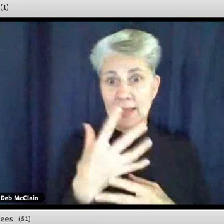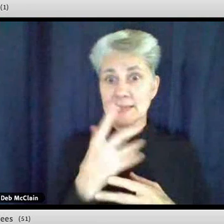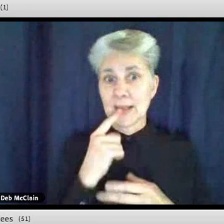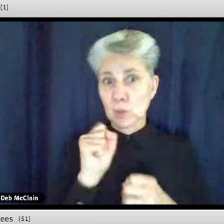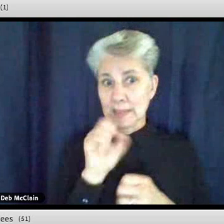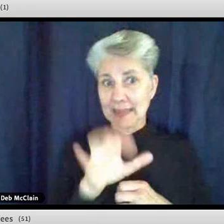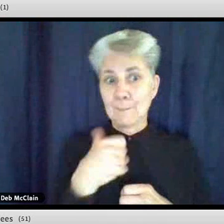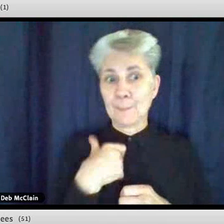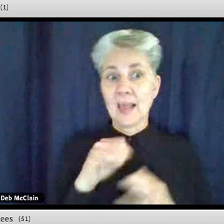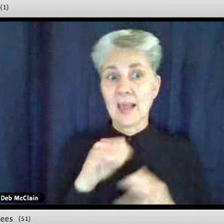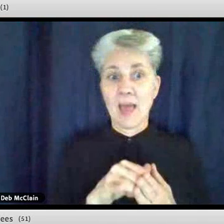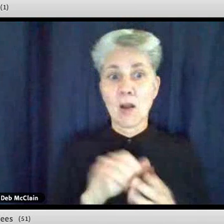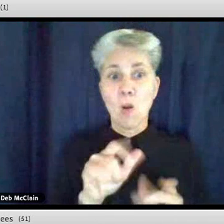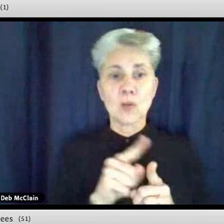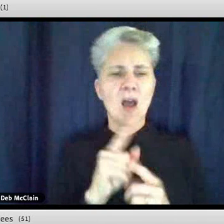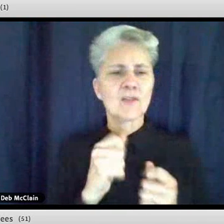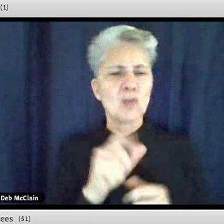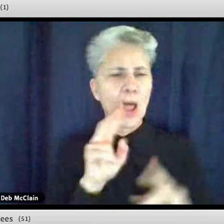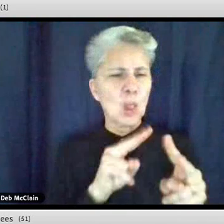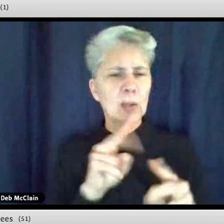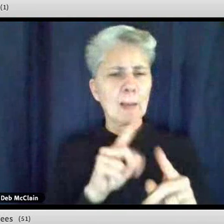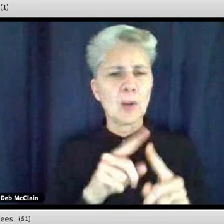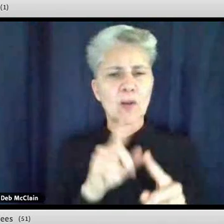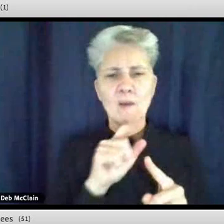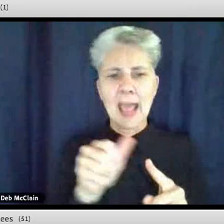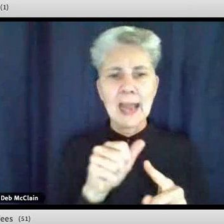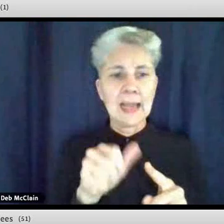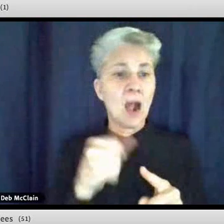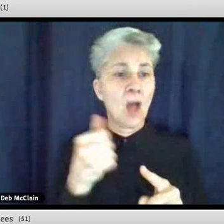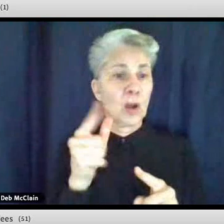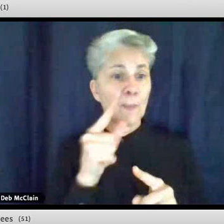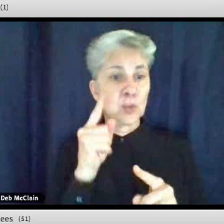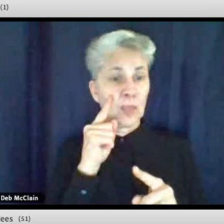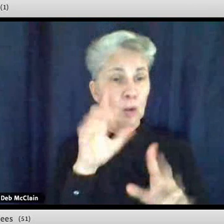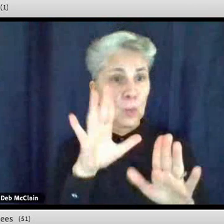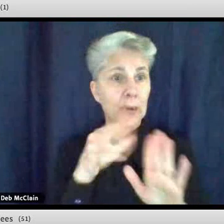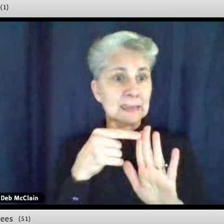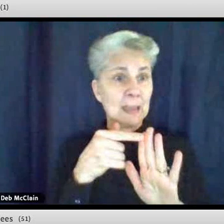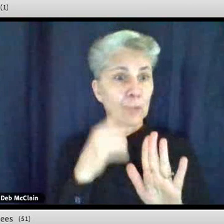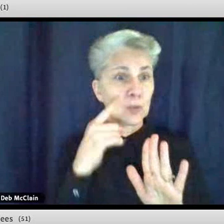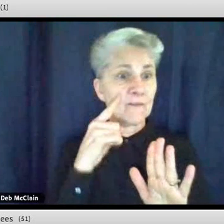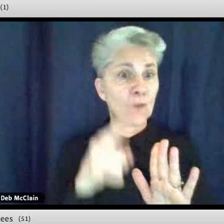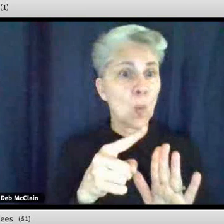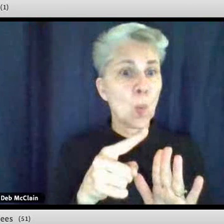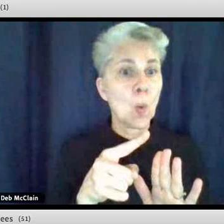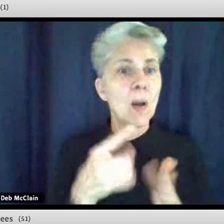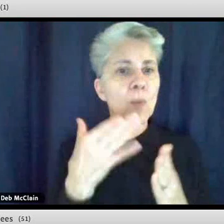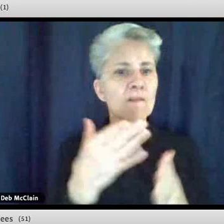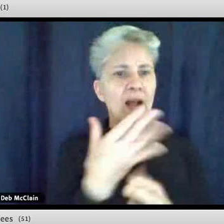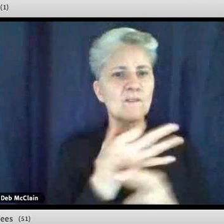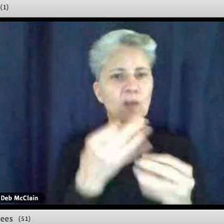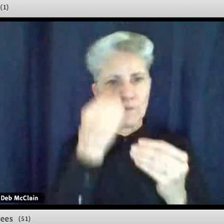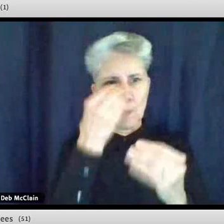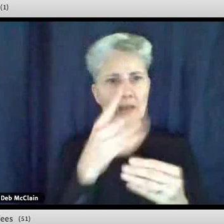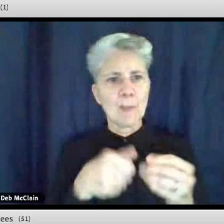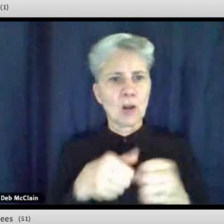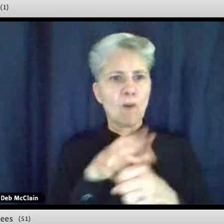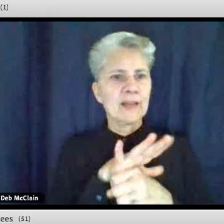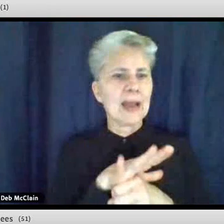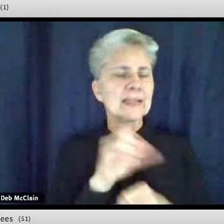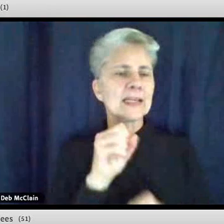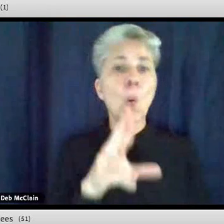And if you have any other libraries that you can send me to that are, I've tried looking, but if you have any other libraries that you think are great